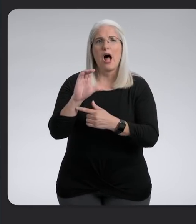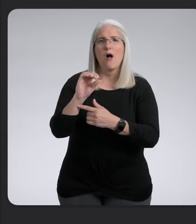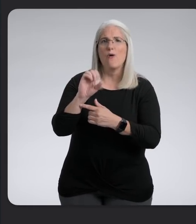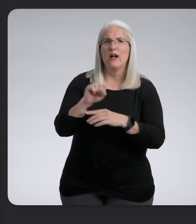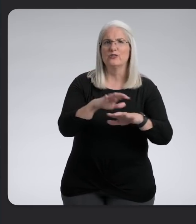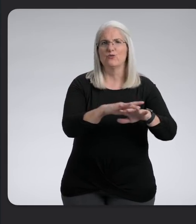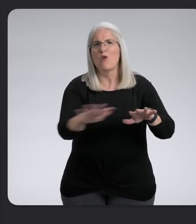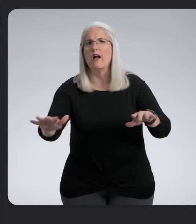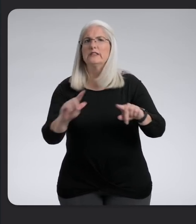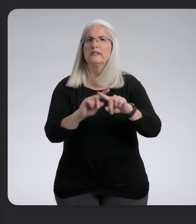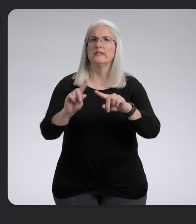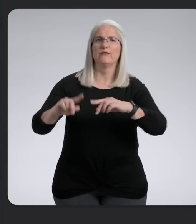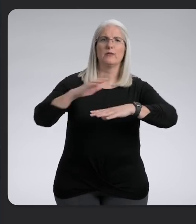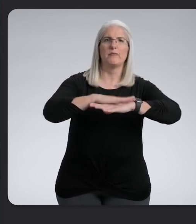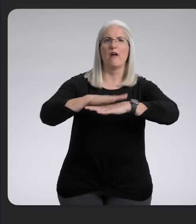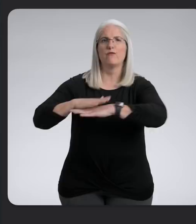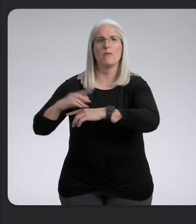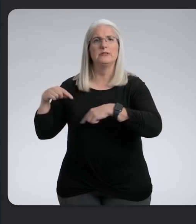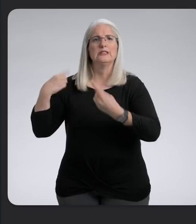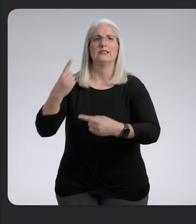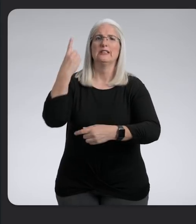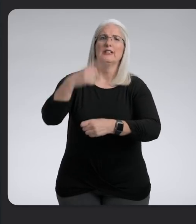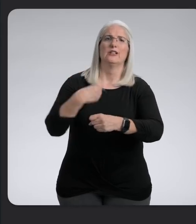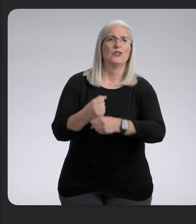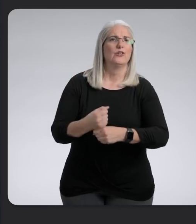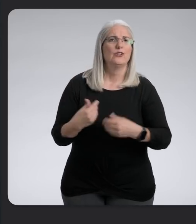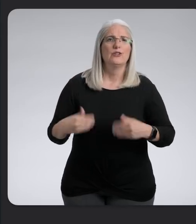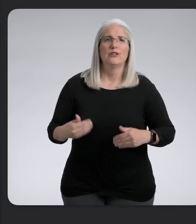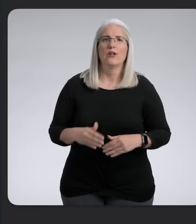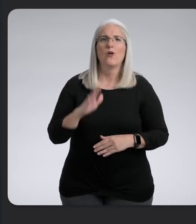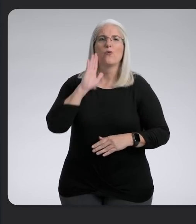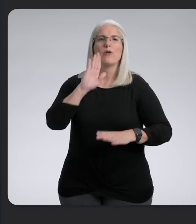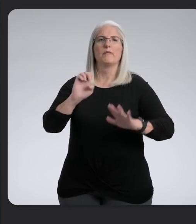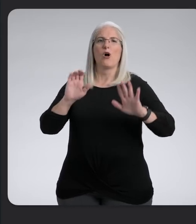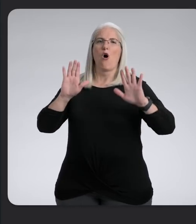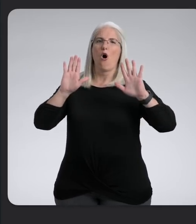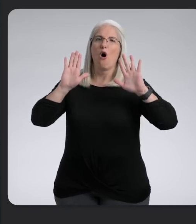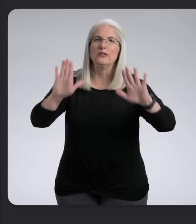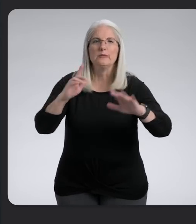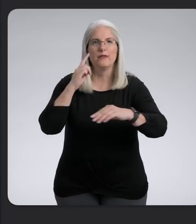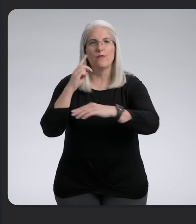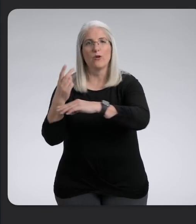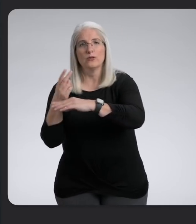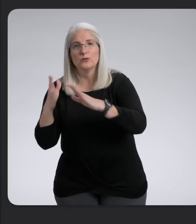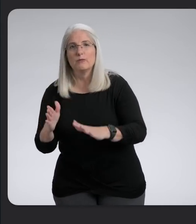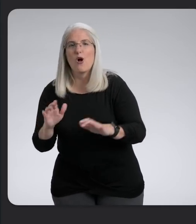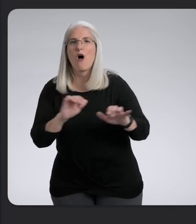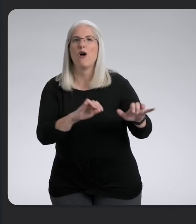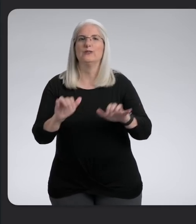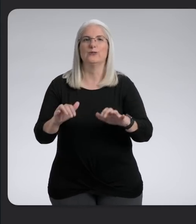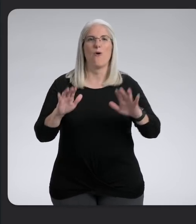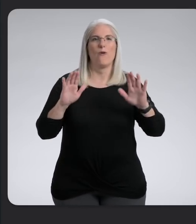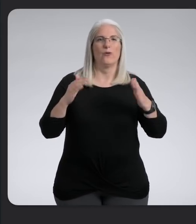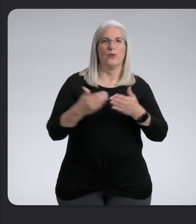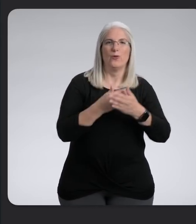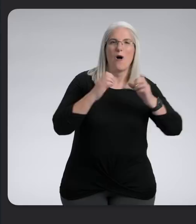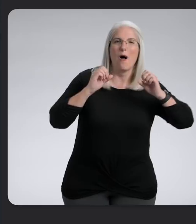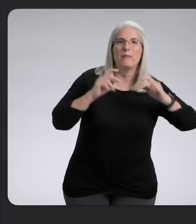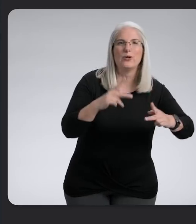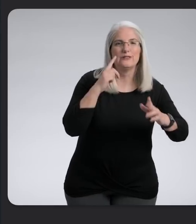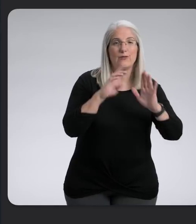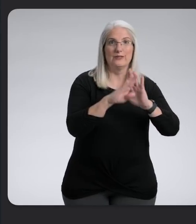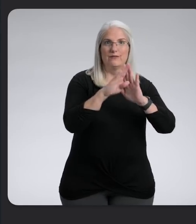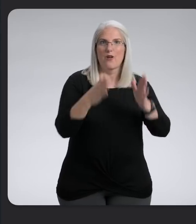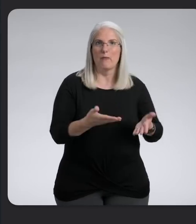of our platforms this year. These are going to be awesome for users. They also create new opportunities for our developers, the heart